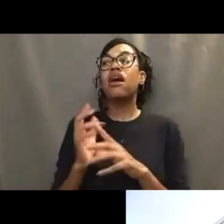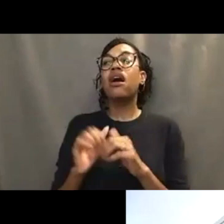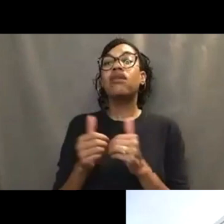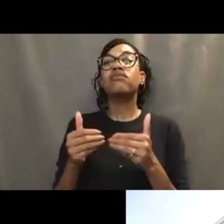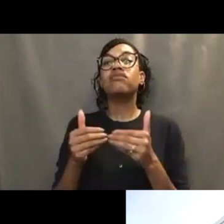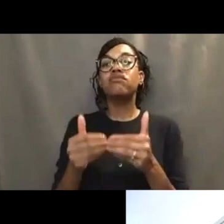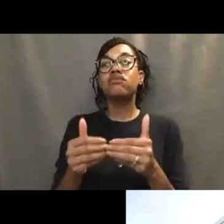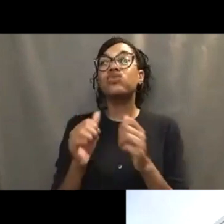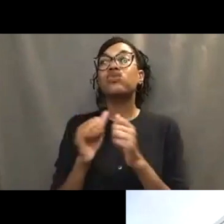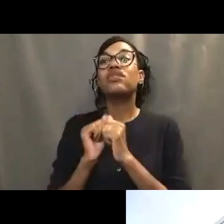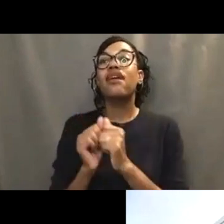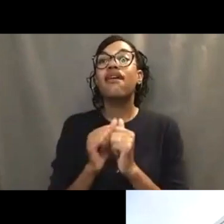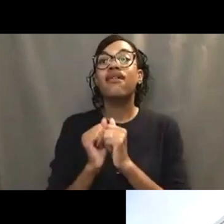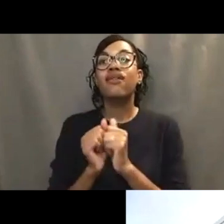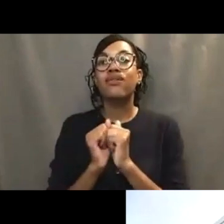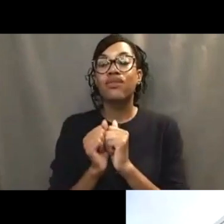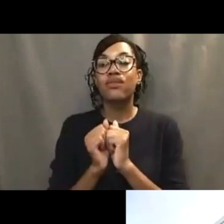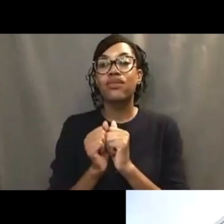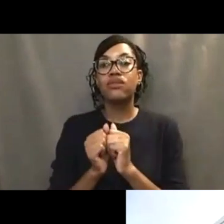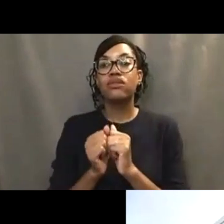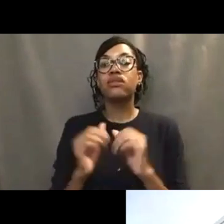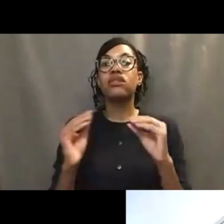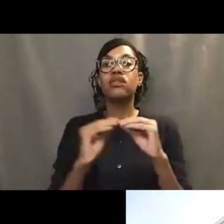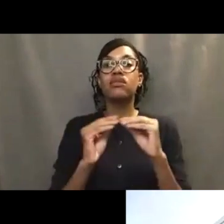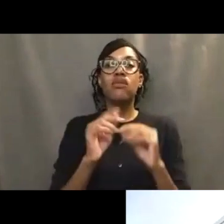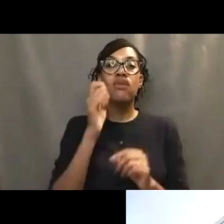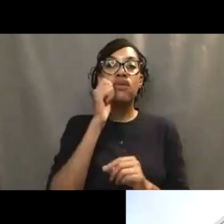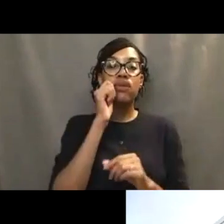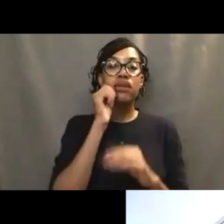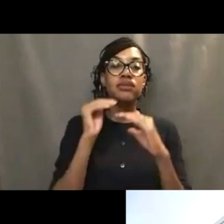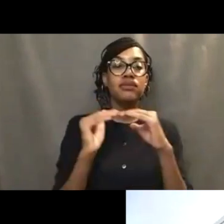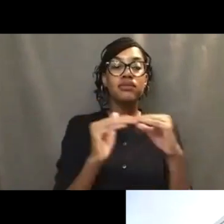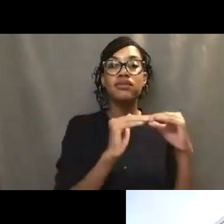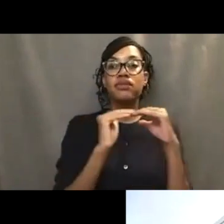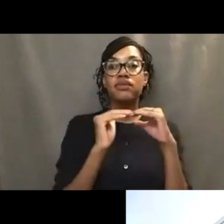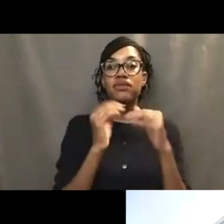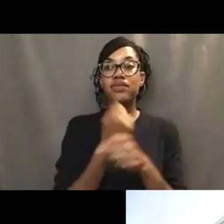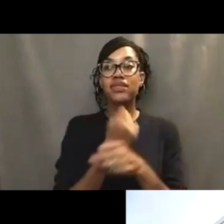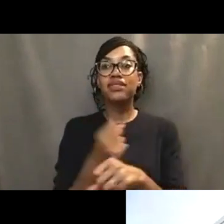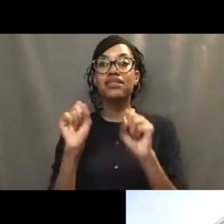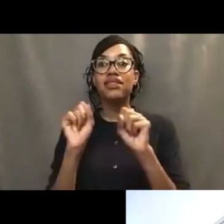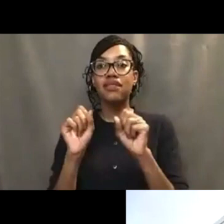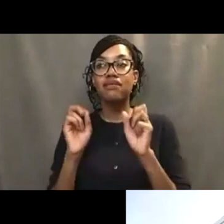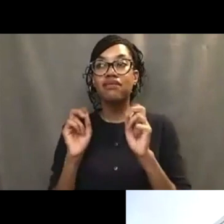together towards a racially just and safe reopening.